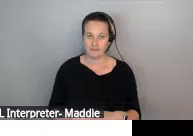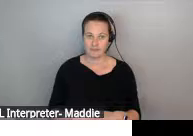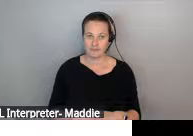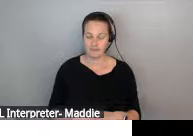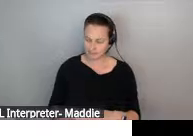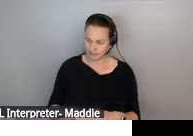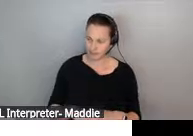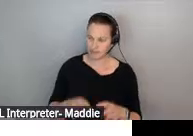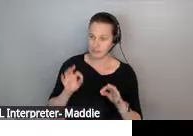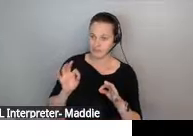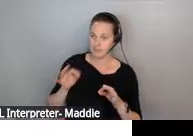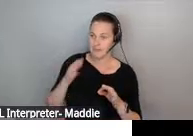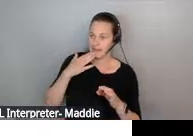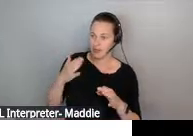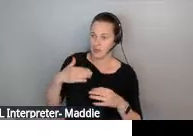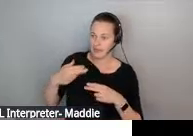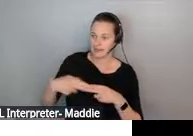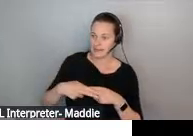Great. We can go to the, yep.